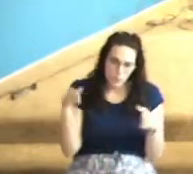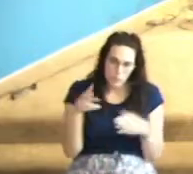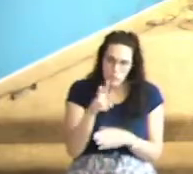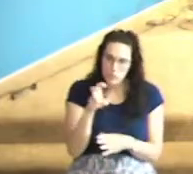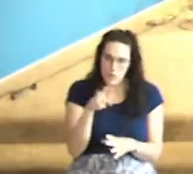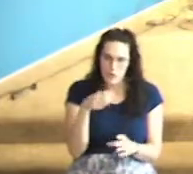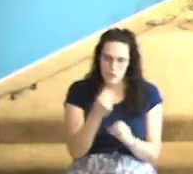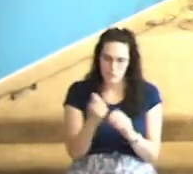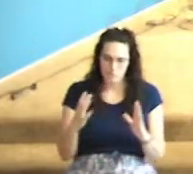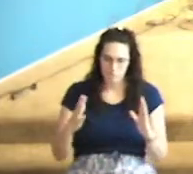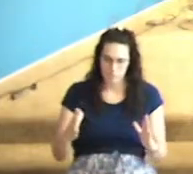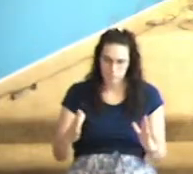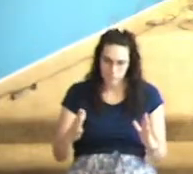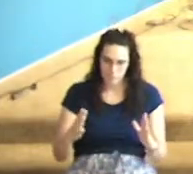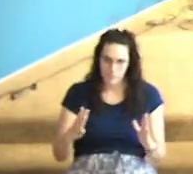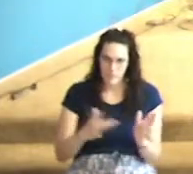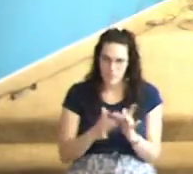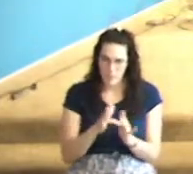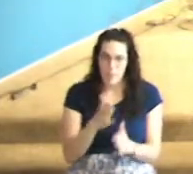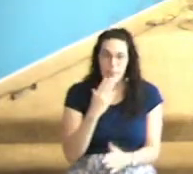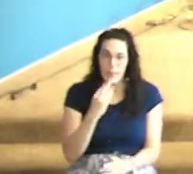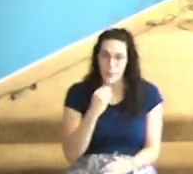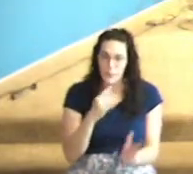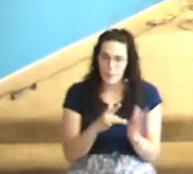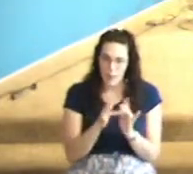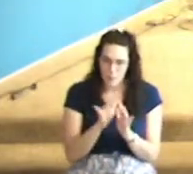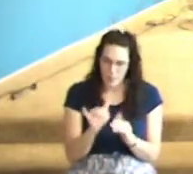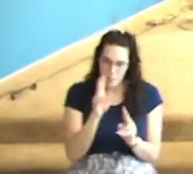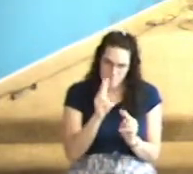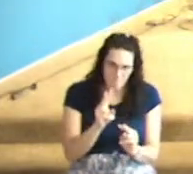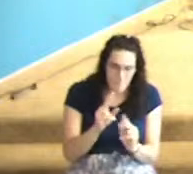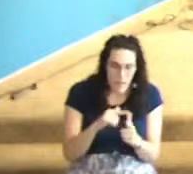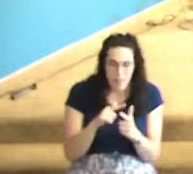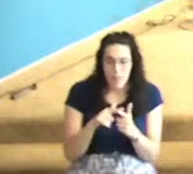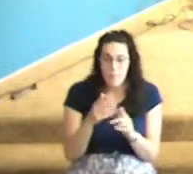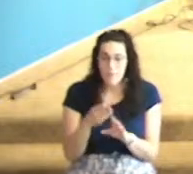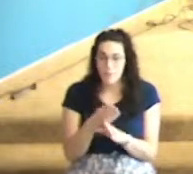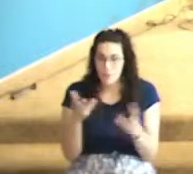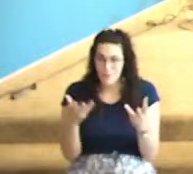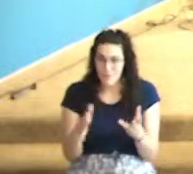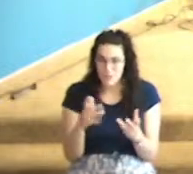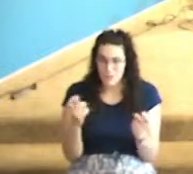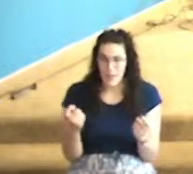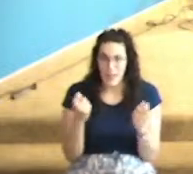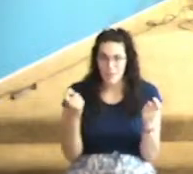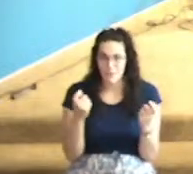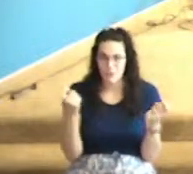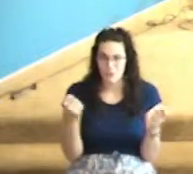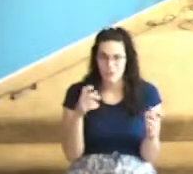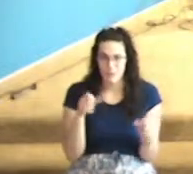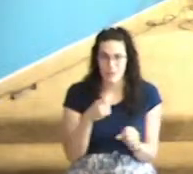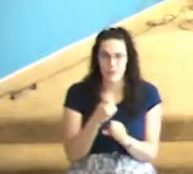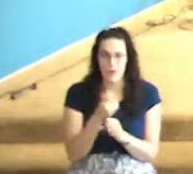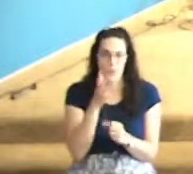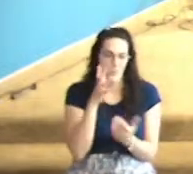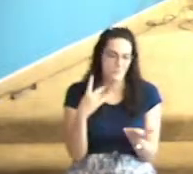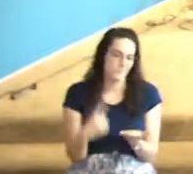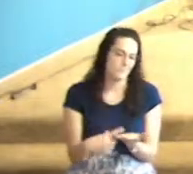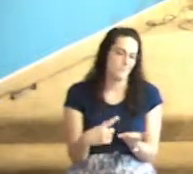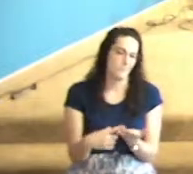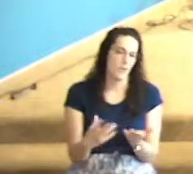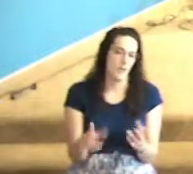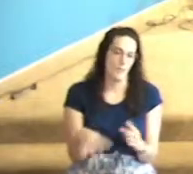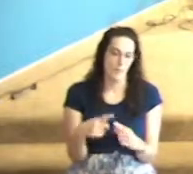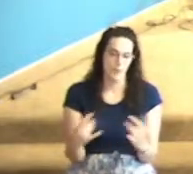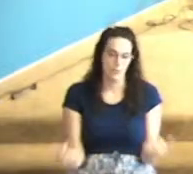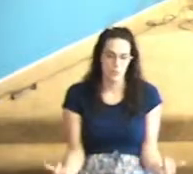in the Bible, in the Hebrew Bible. And so we're looking forward to that. And then before we finish our anniversary year, we're going to talk about